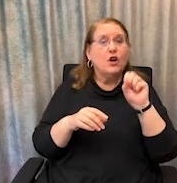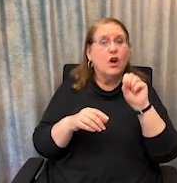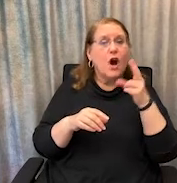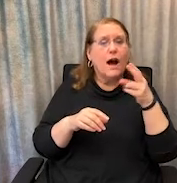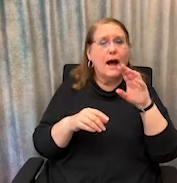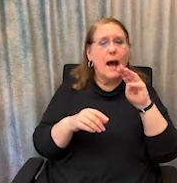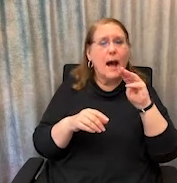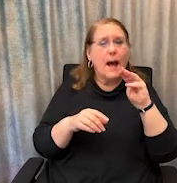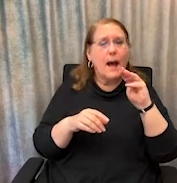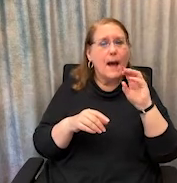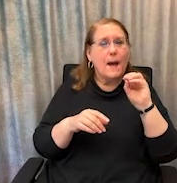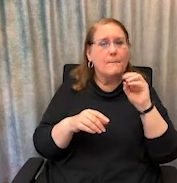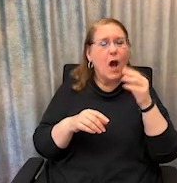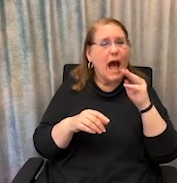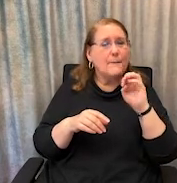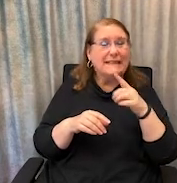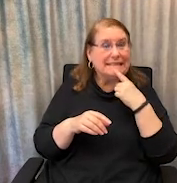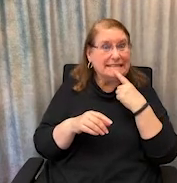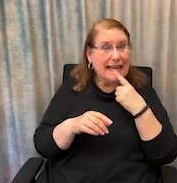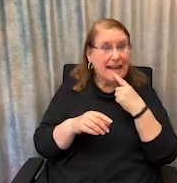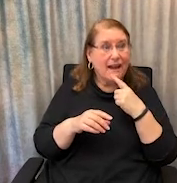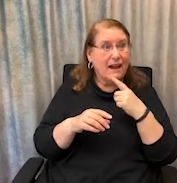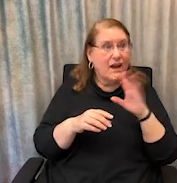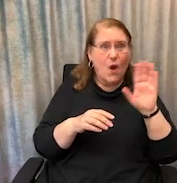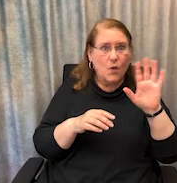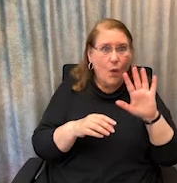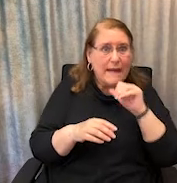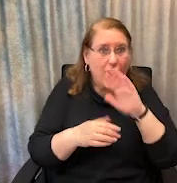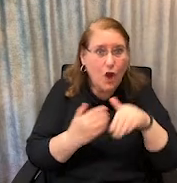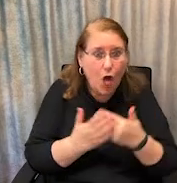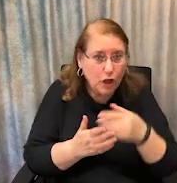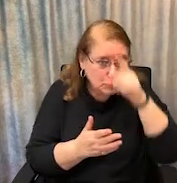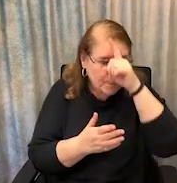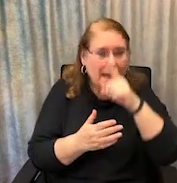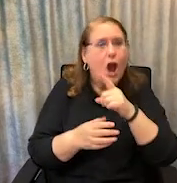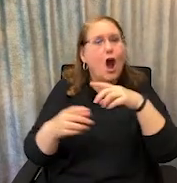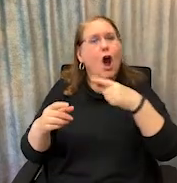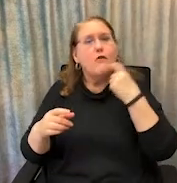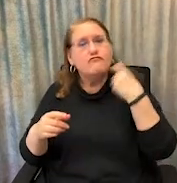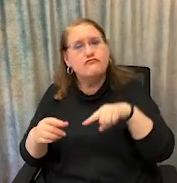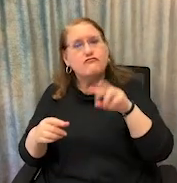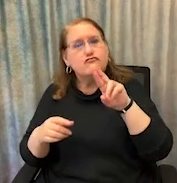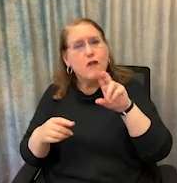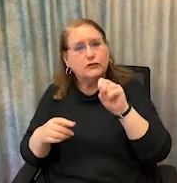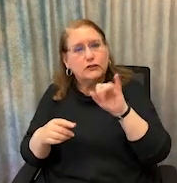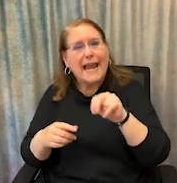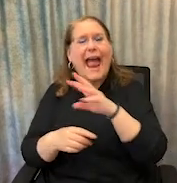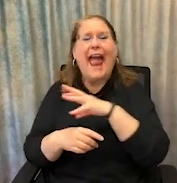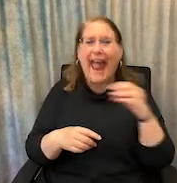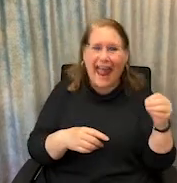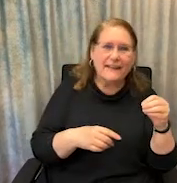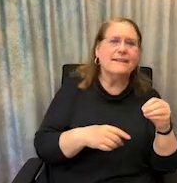guys. Russian and German, but we have to say not all Germans and not all Russians are racist, but in this case this was the case,